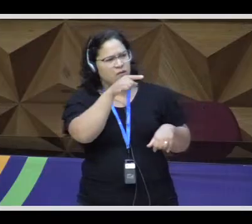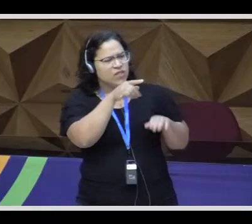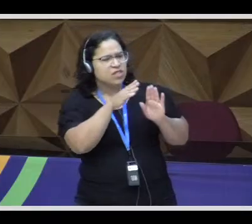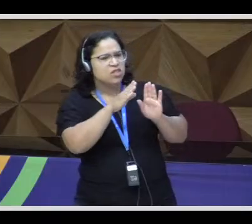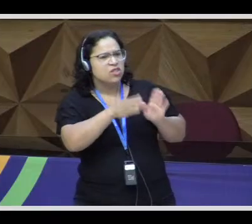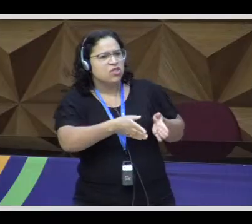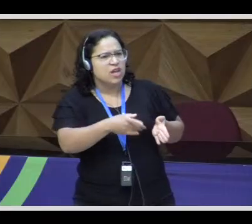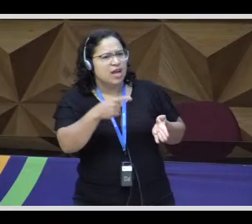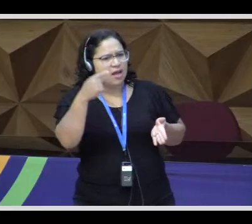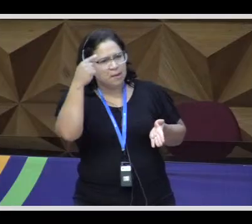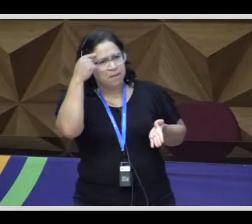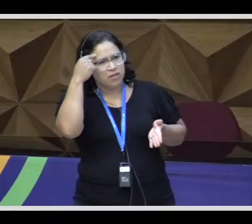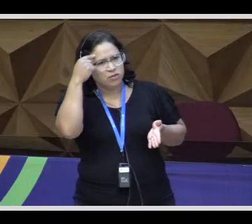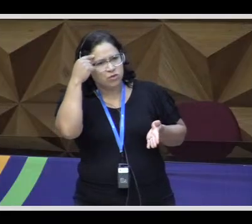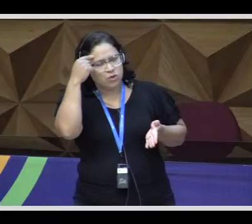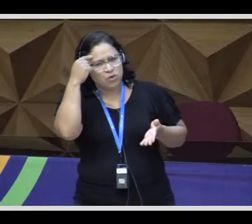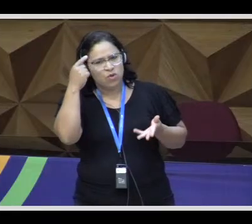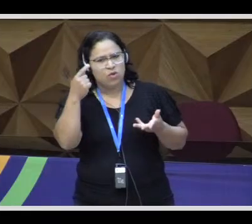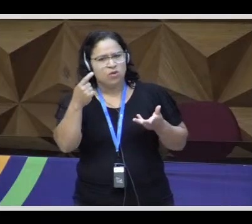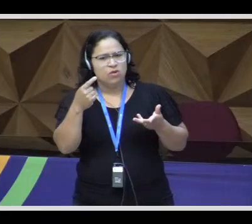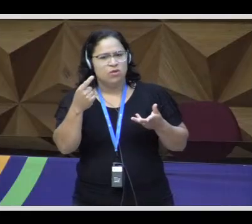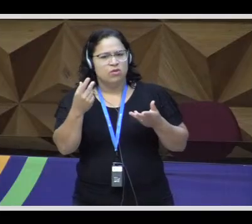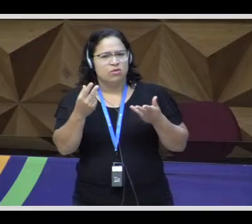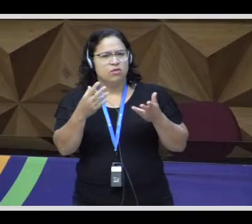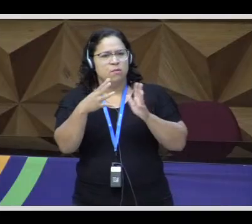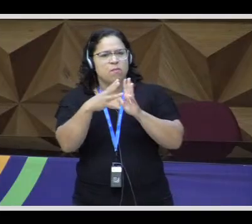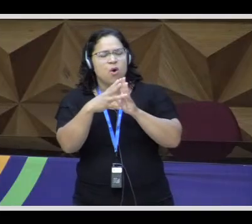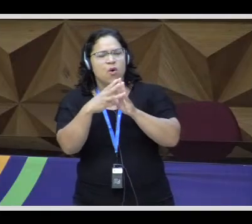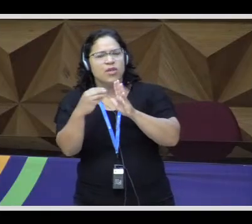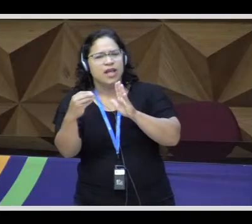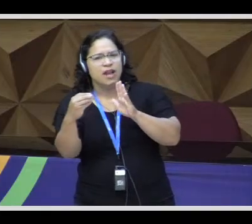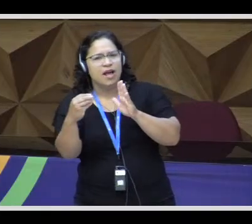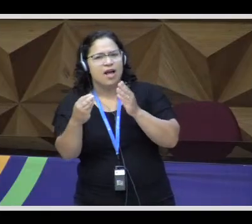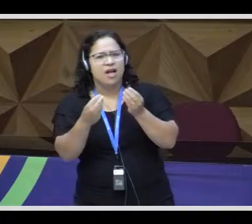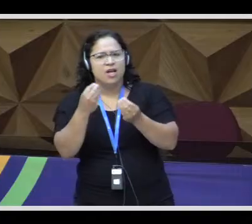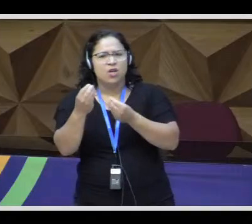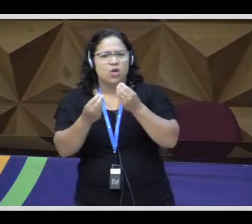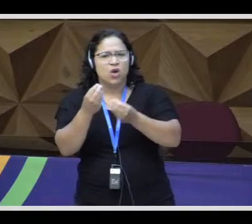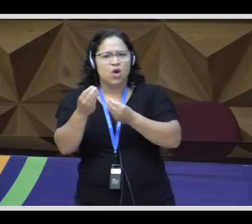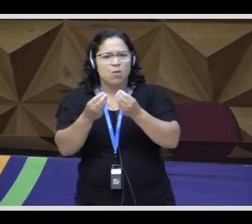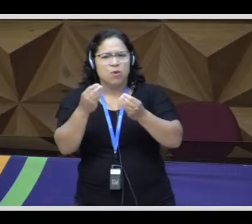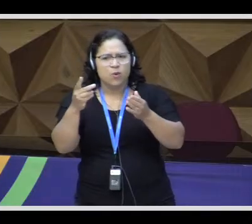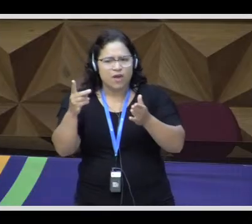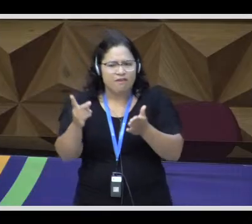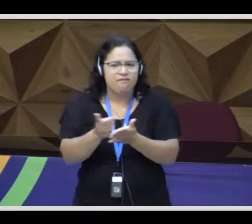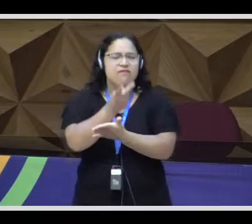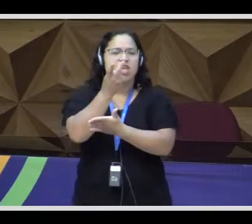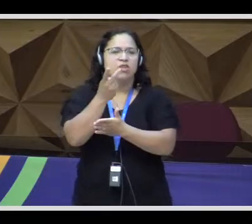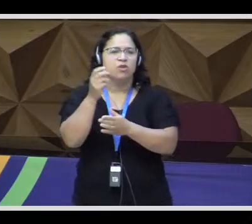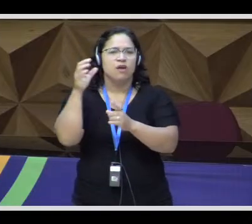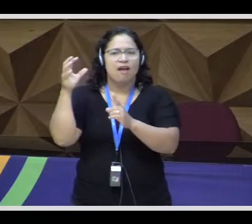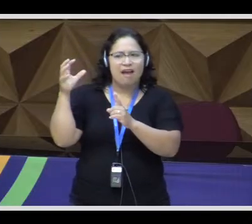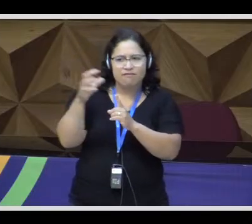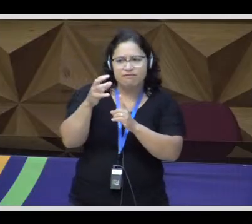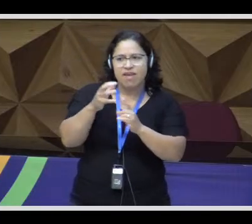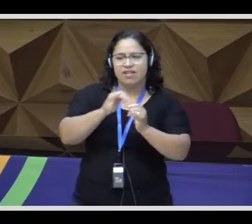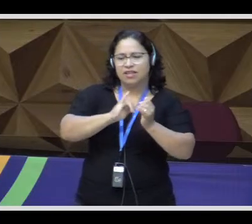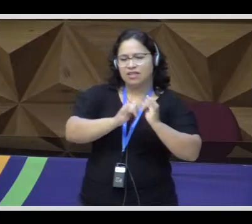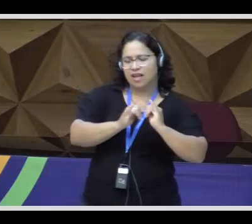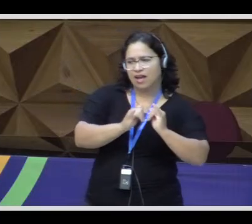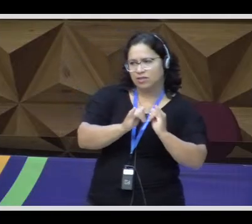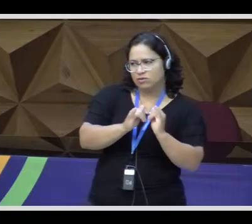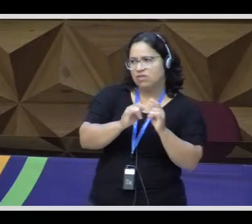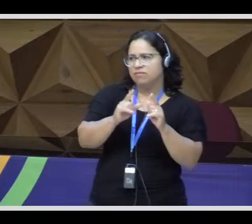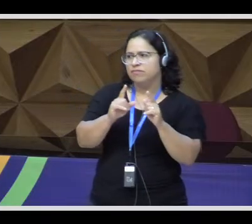like modeling how specific events can affect the data of the, or like the outcome